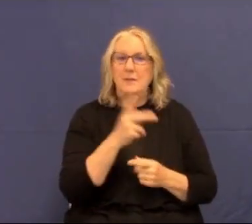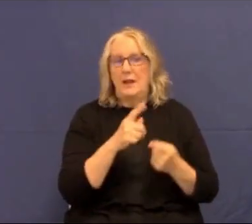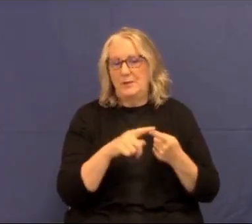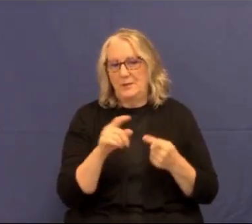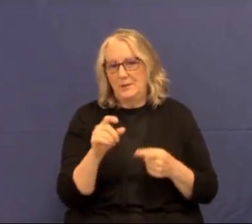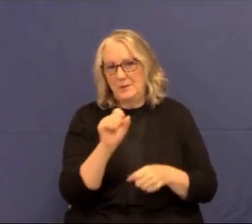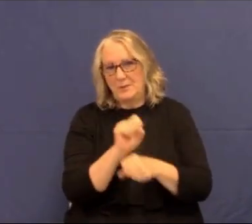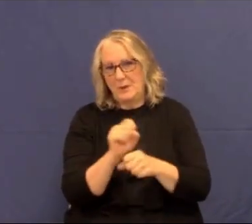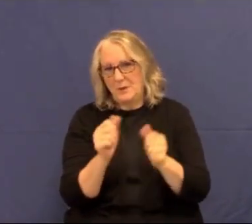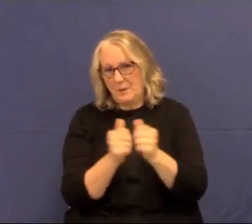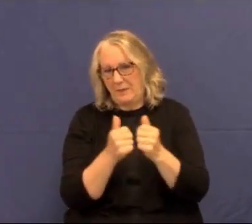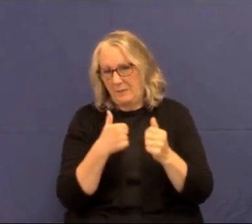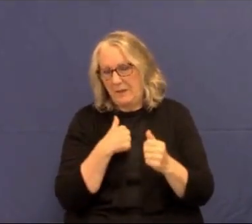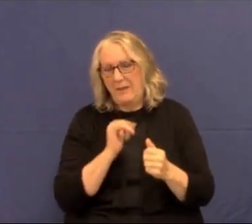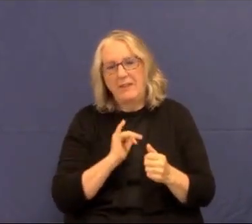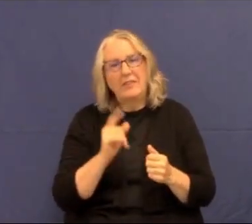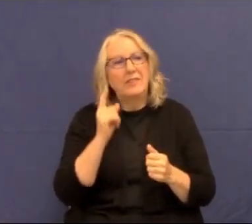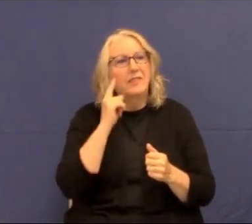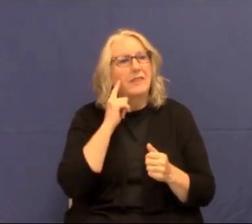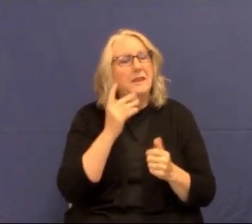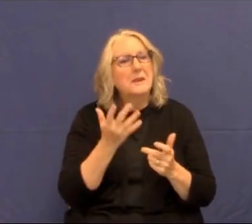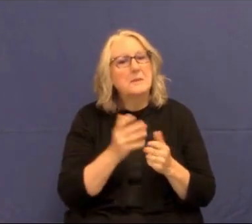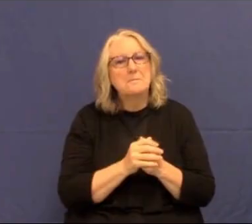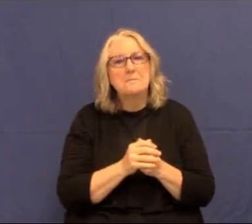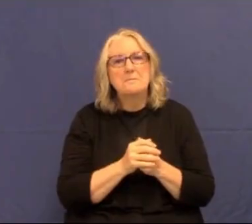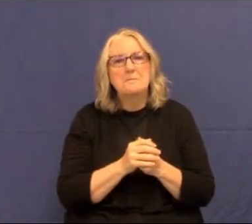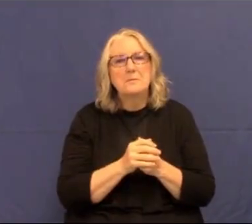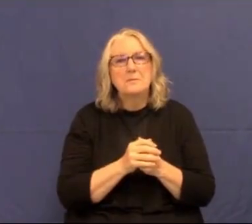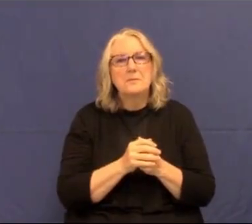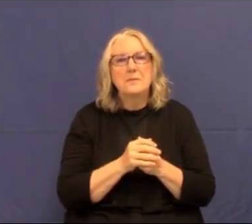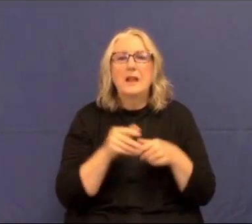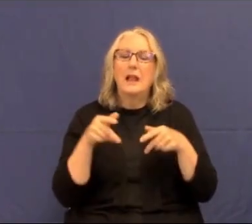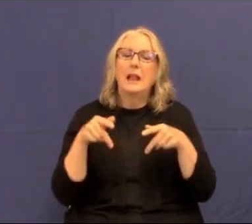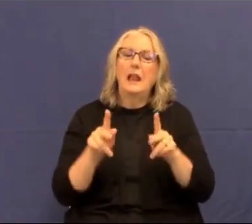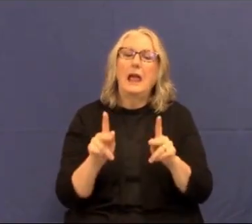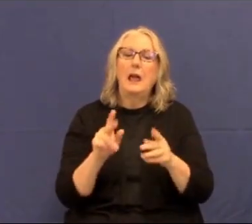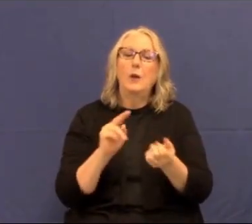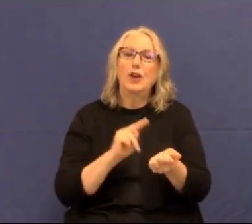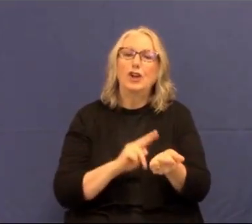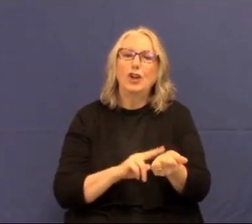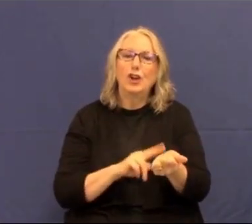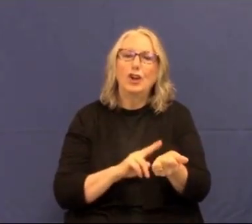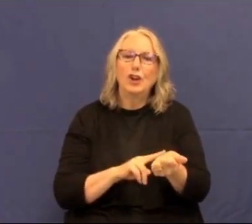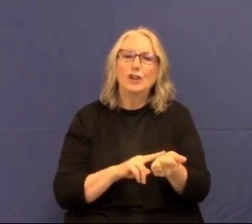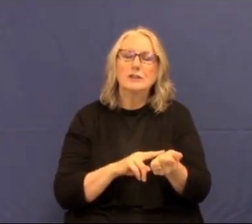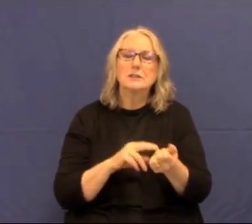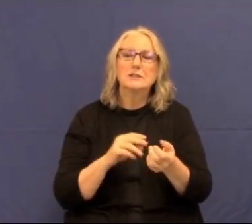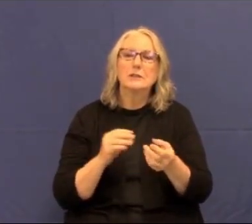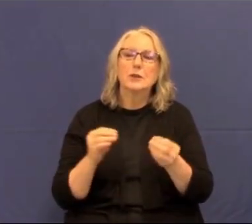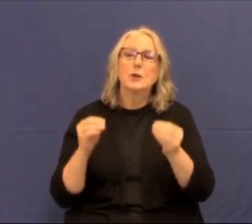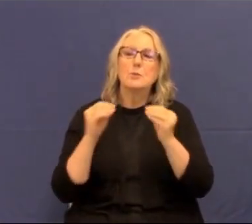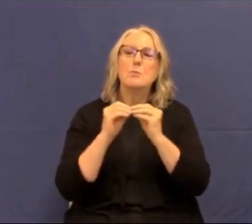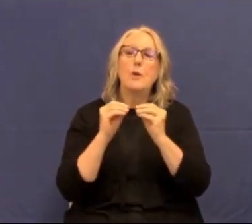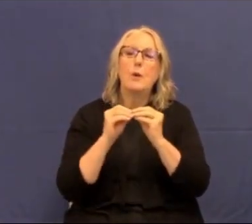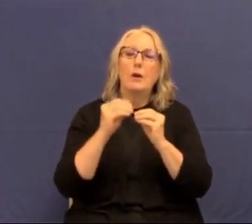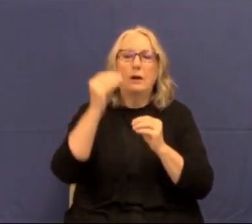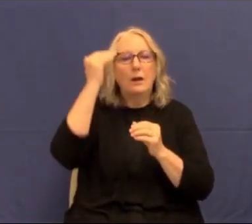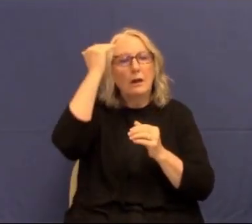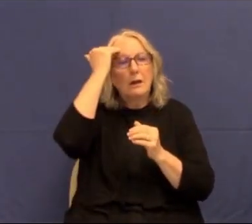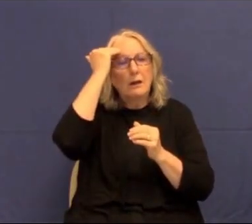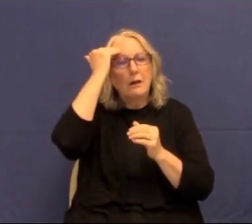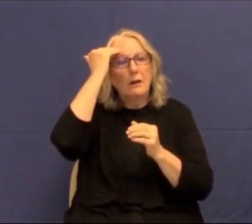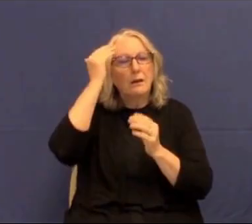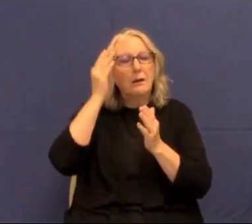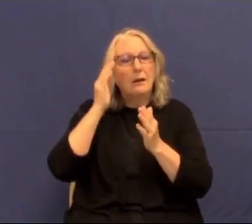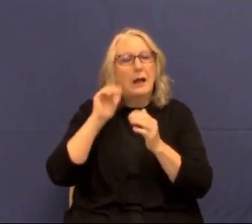But like kind of getting back to like working with me, I think it allows like the nurses to kind of be more well-rounded,